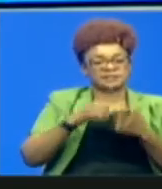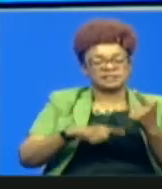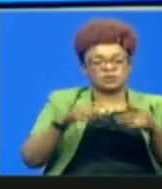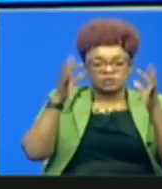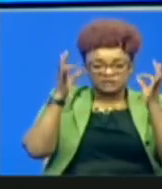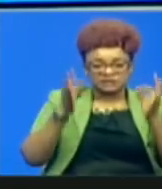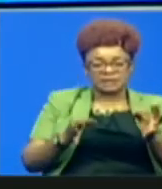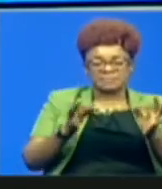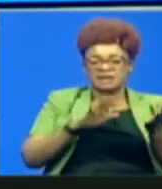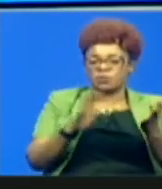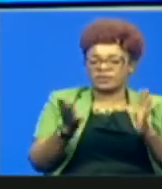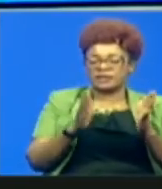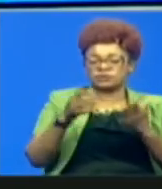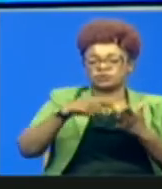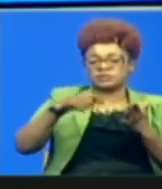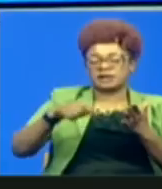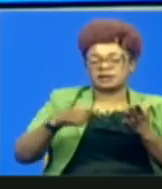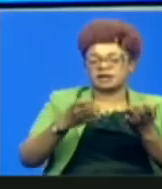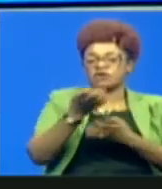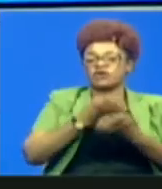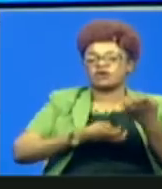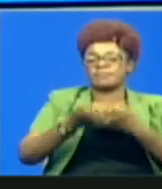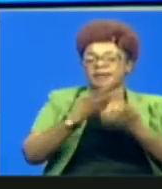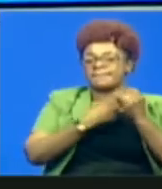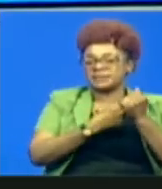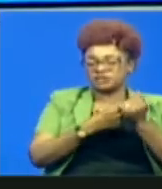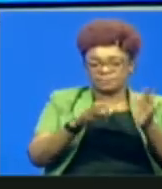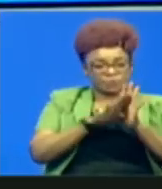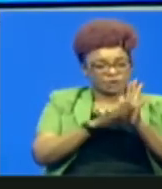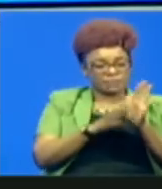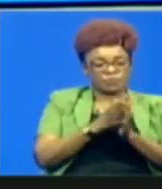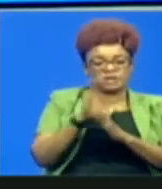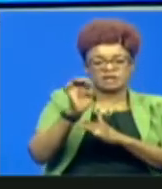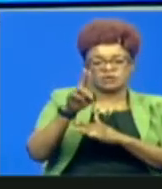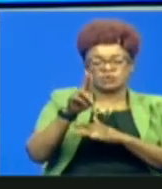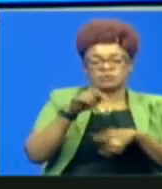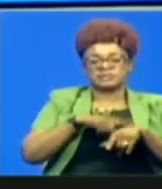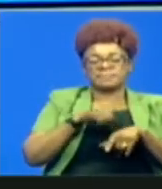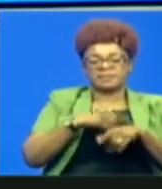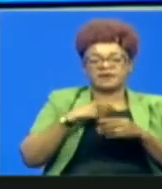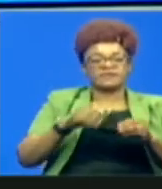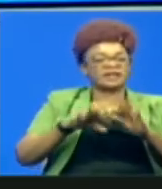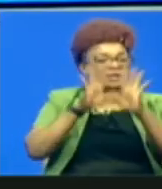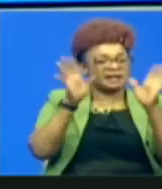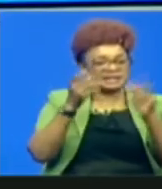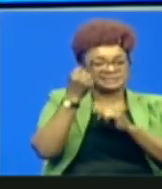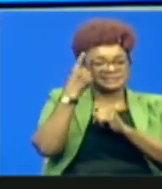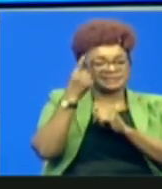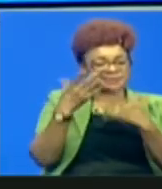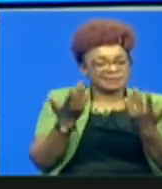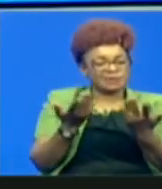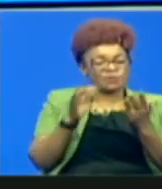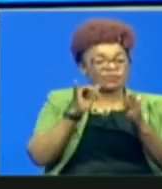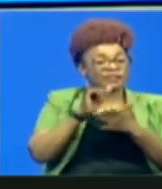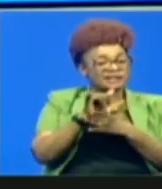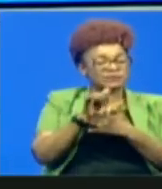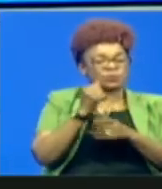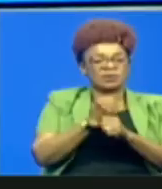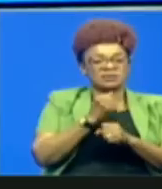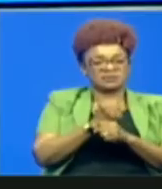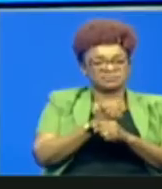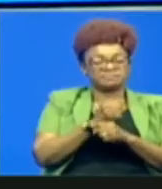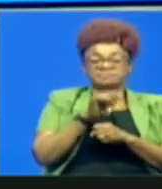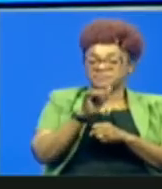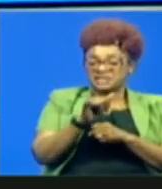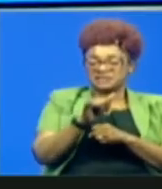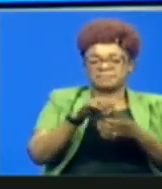to sign the economic partnership agreements with the European Union once they get a clear understanding of how the deal operates. This points